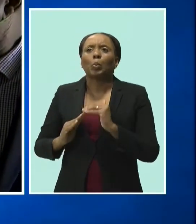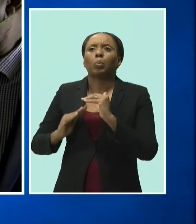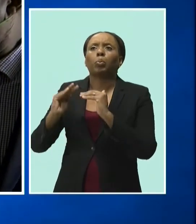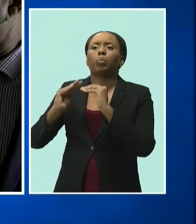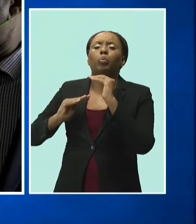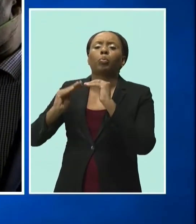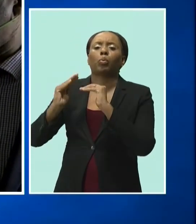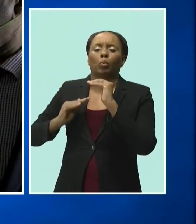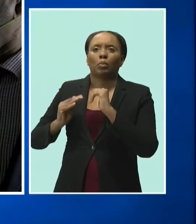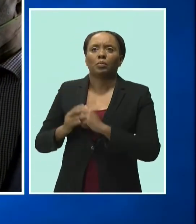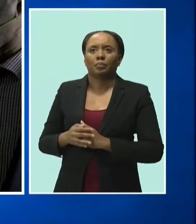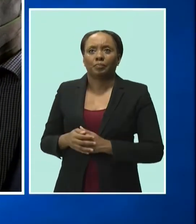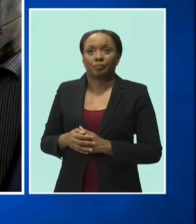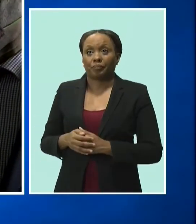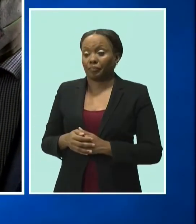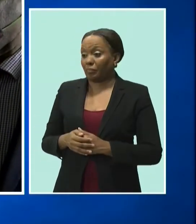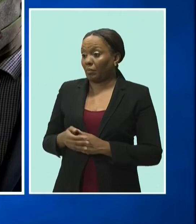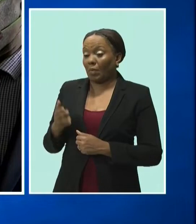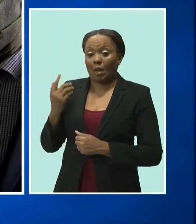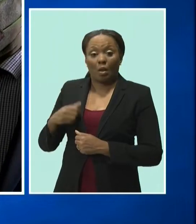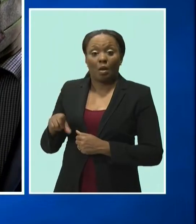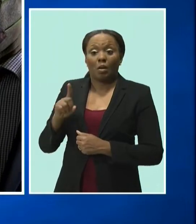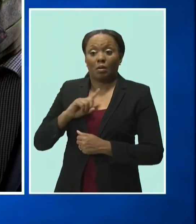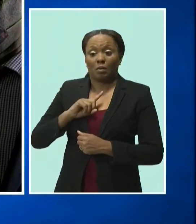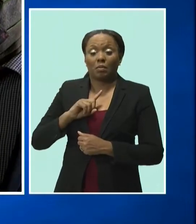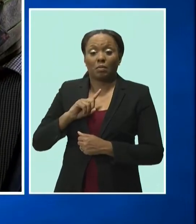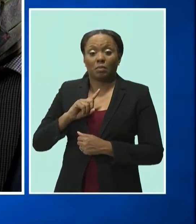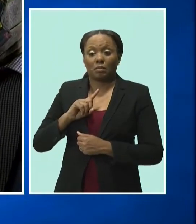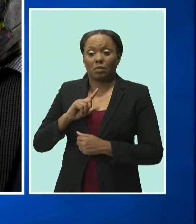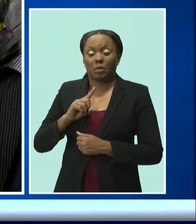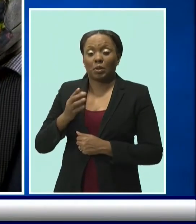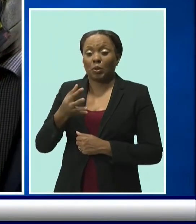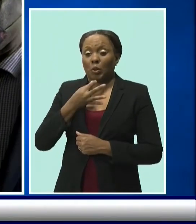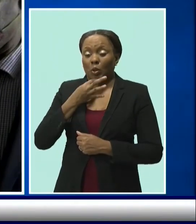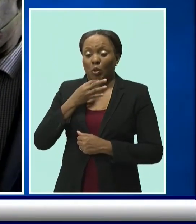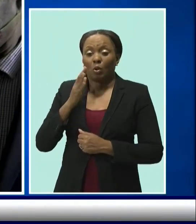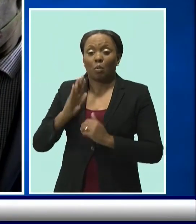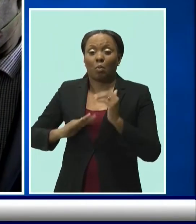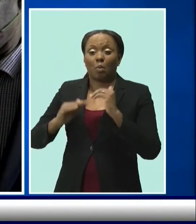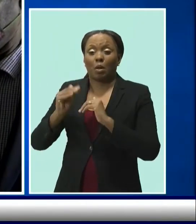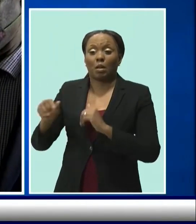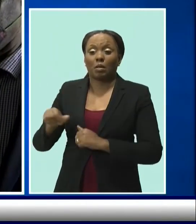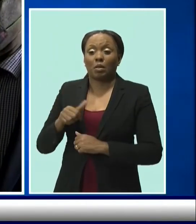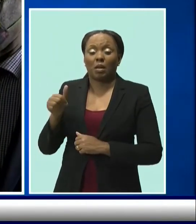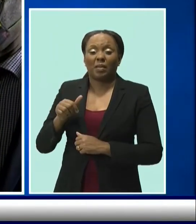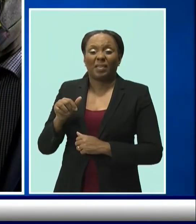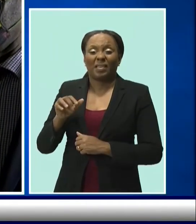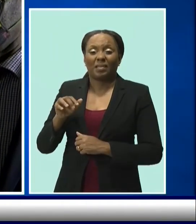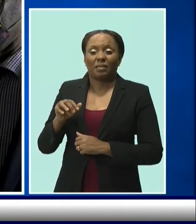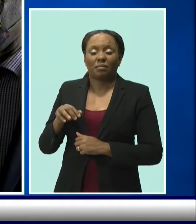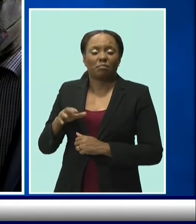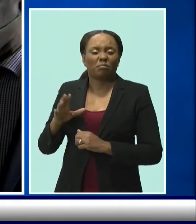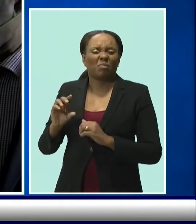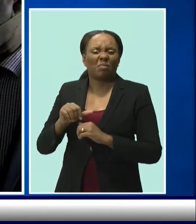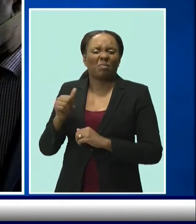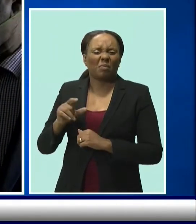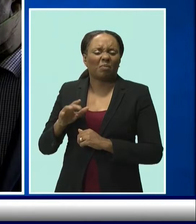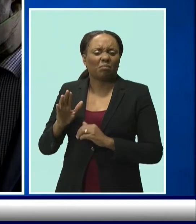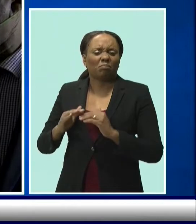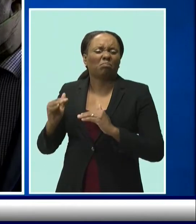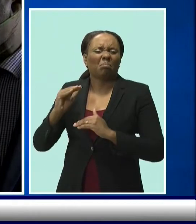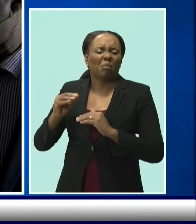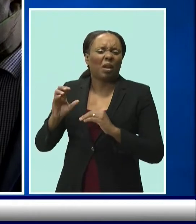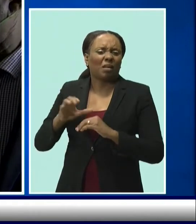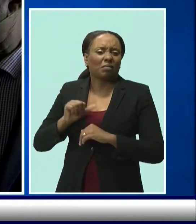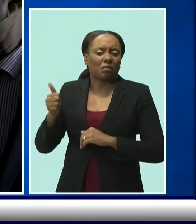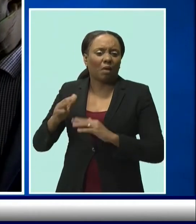very shortly at Fustic to do another 86 houses, I believe, up there under Hope Direct. And then from there, we're looking